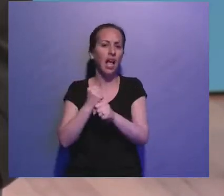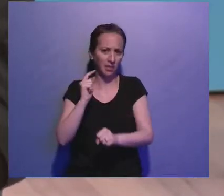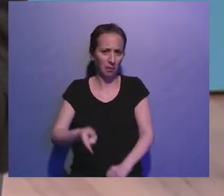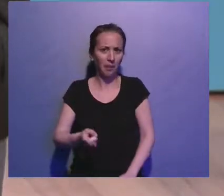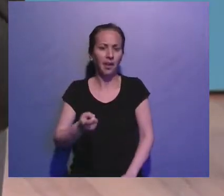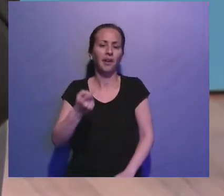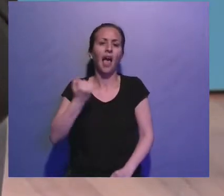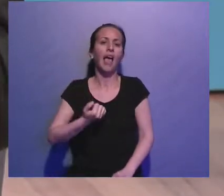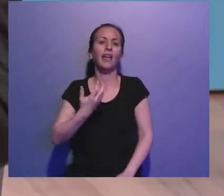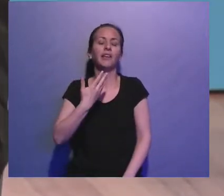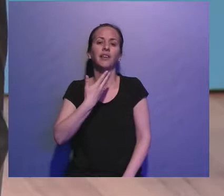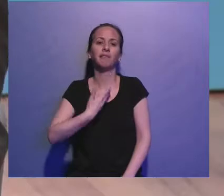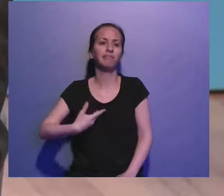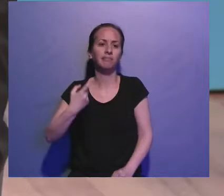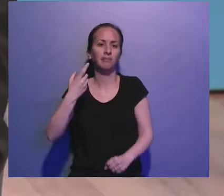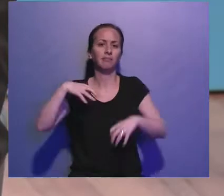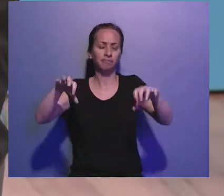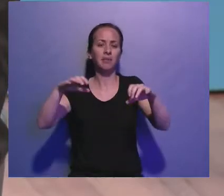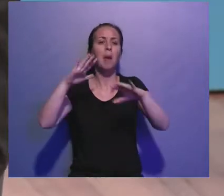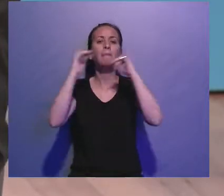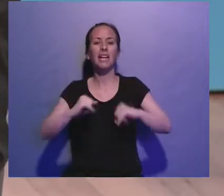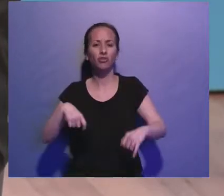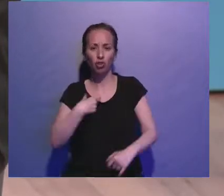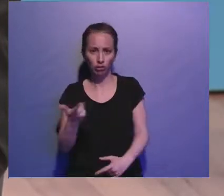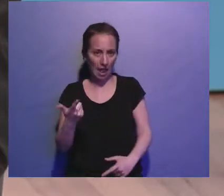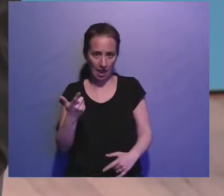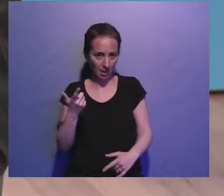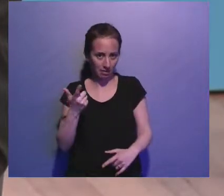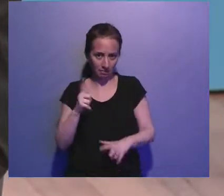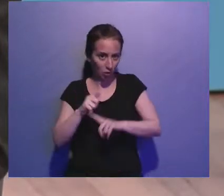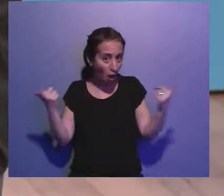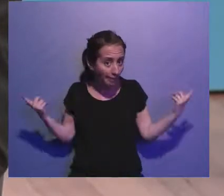obscure information in the government.